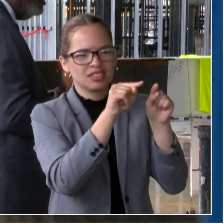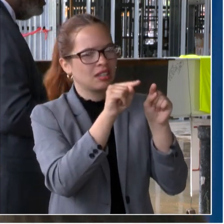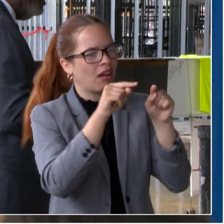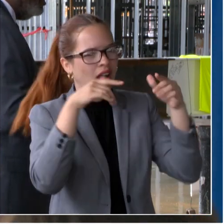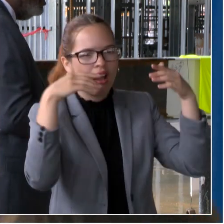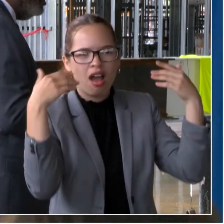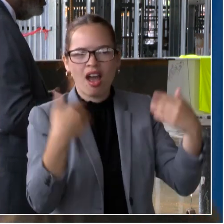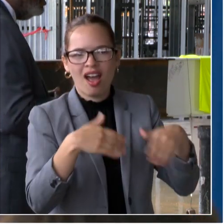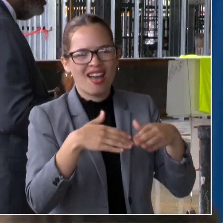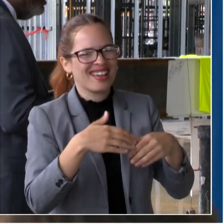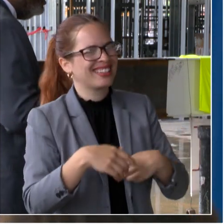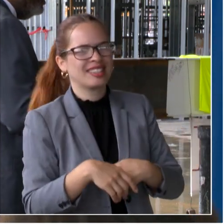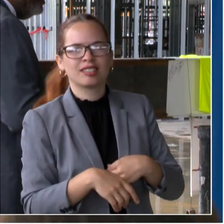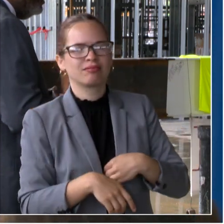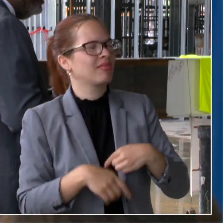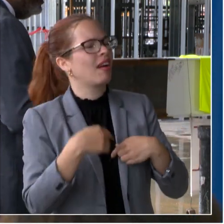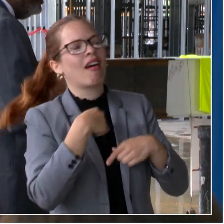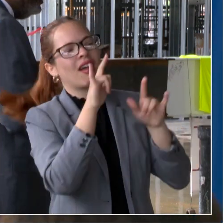There you are, Wayne.